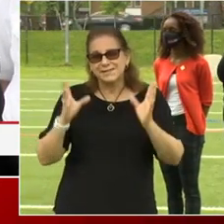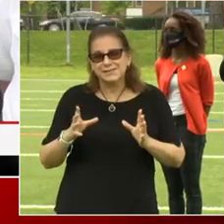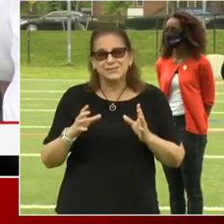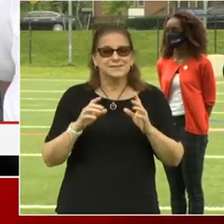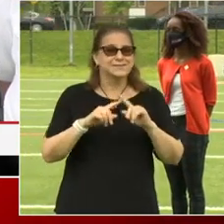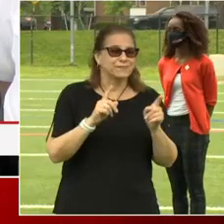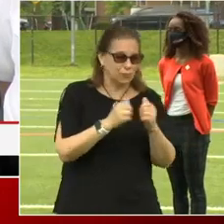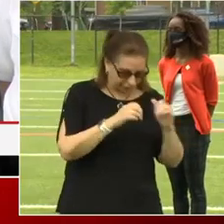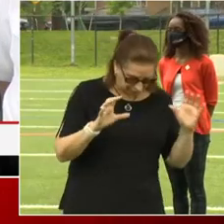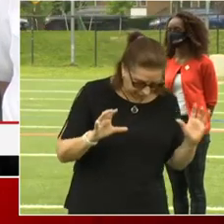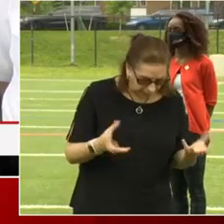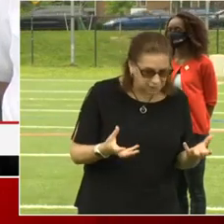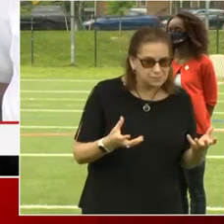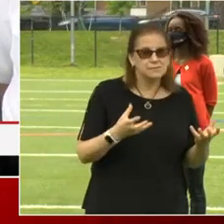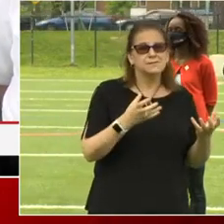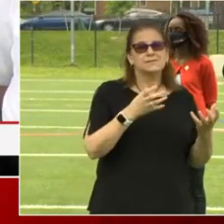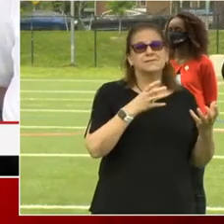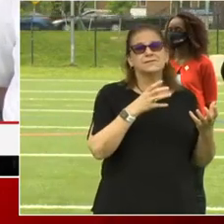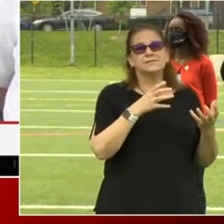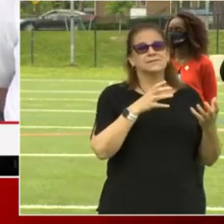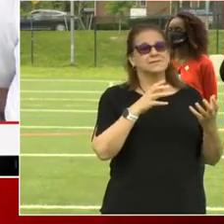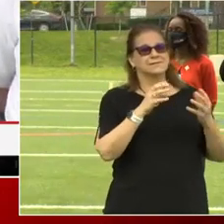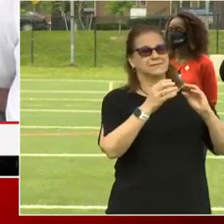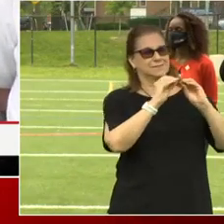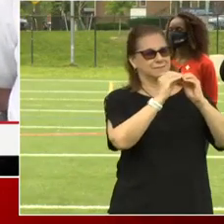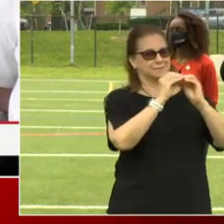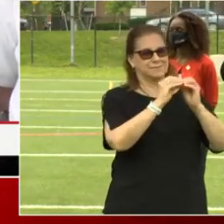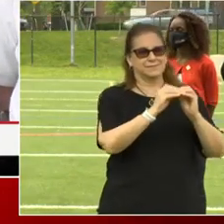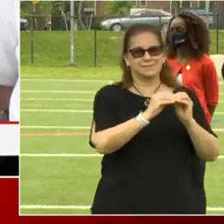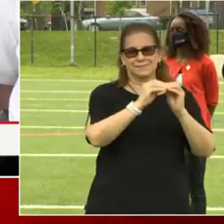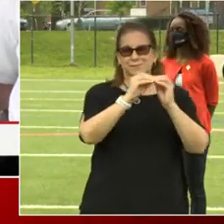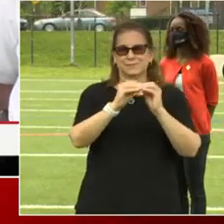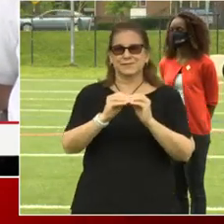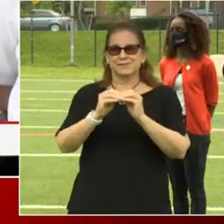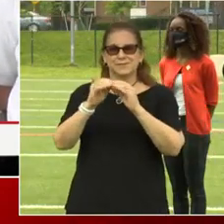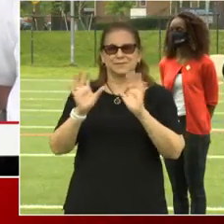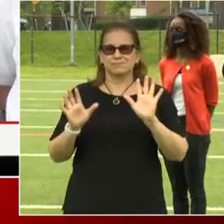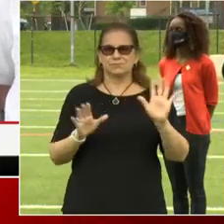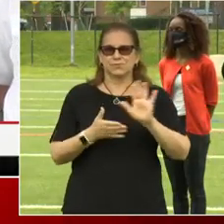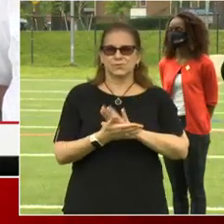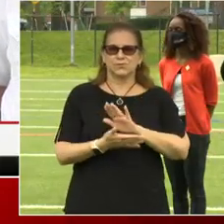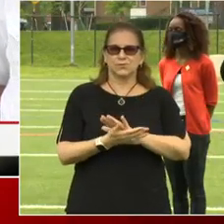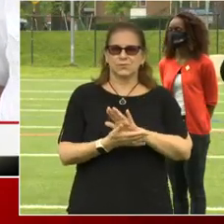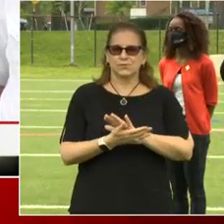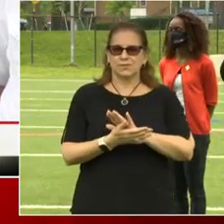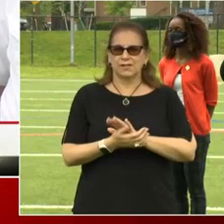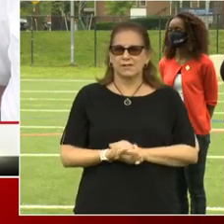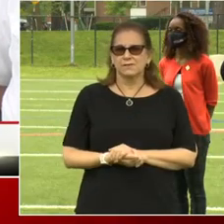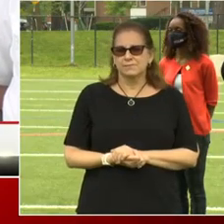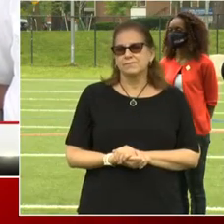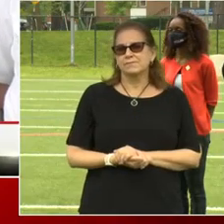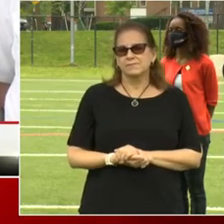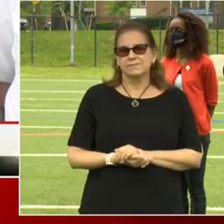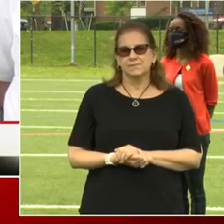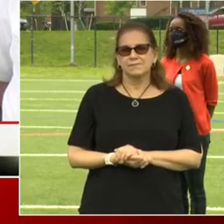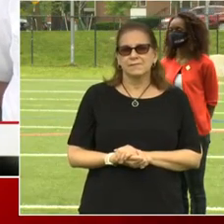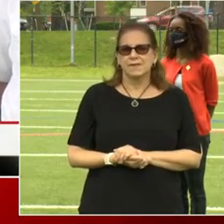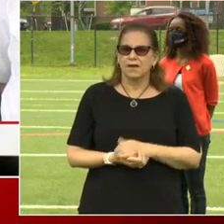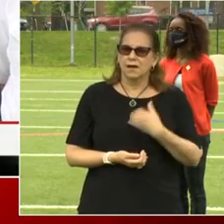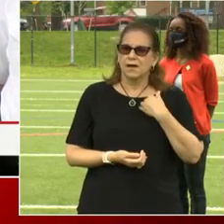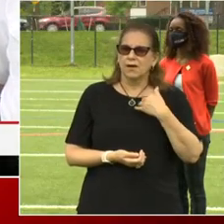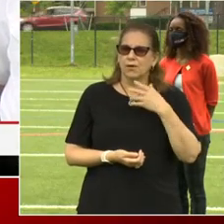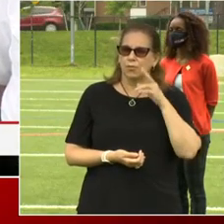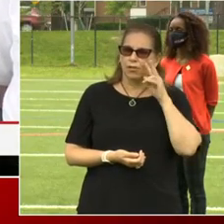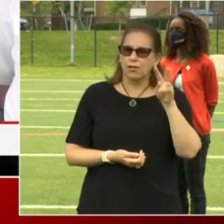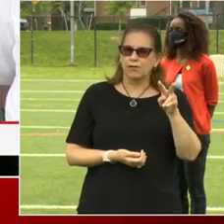to an FTE, a teacher, that school is harmed. And we need to be looking at our schools